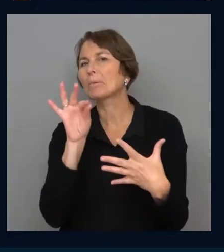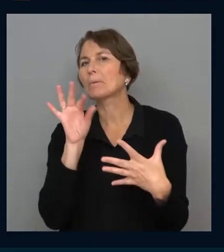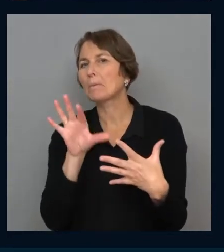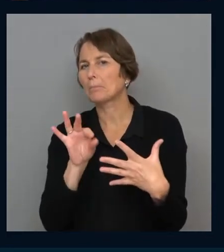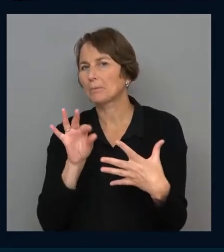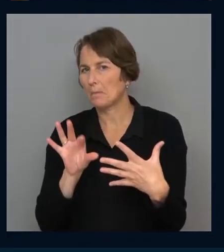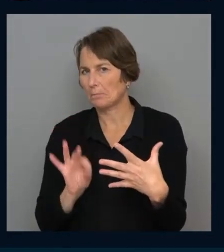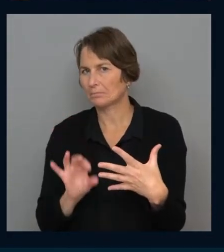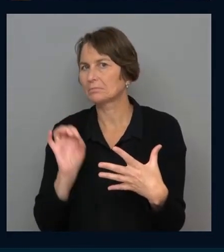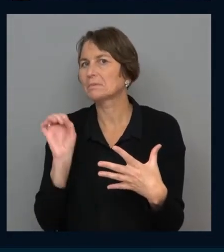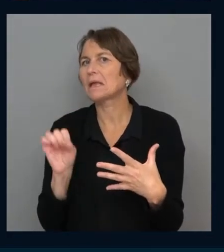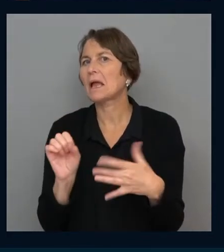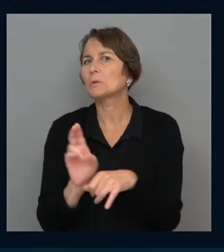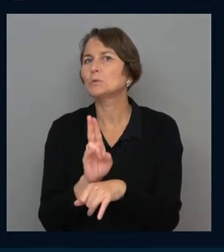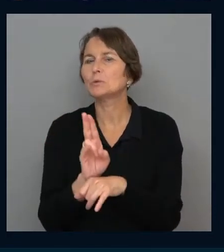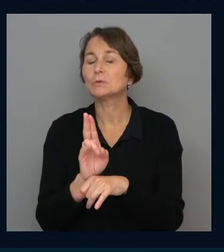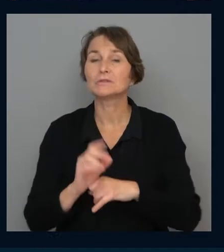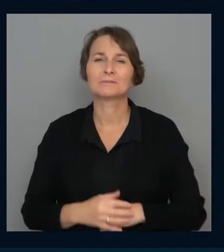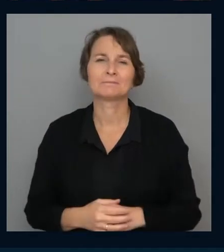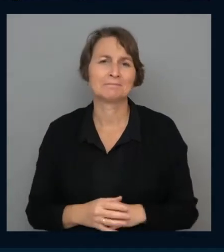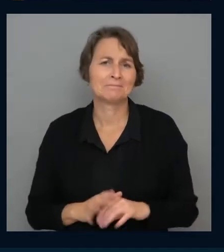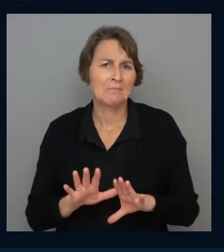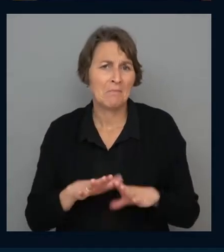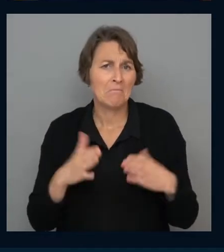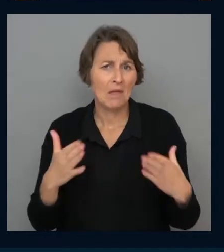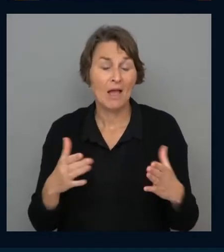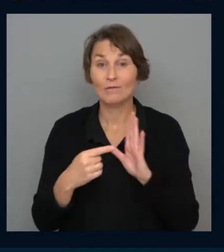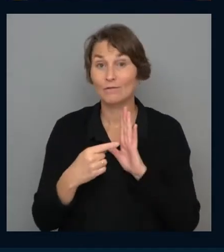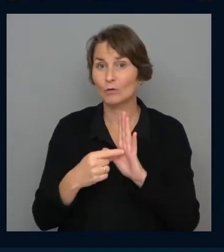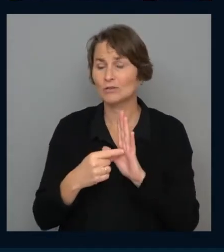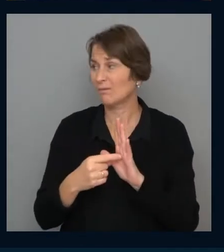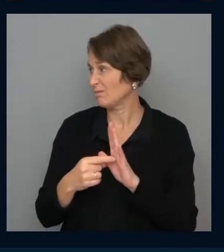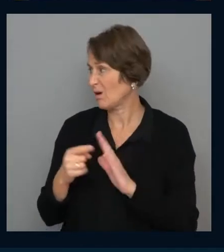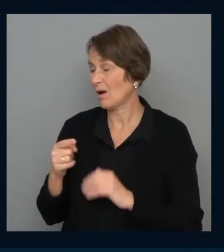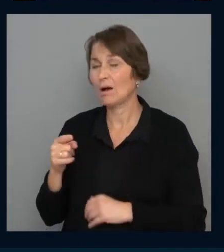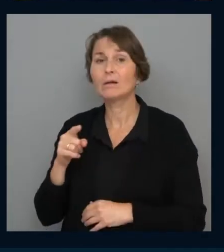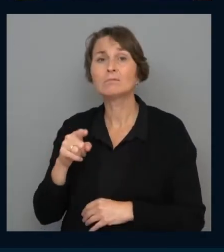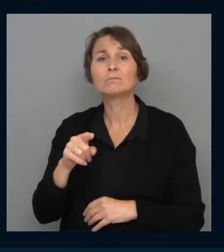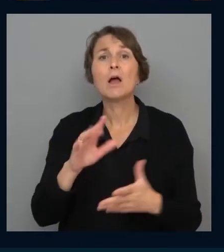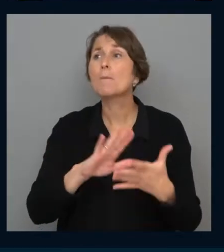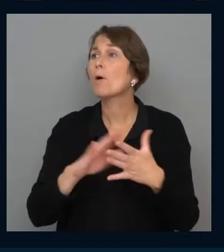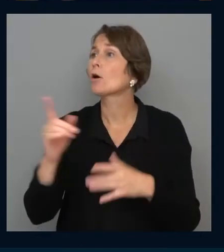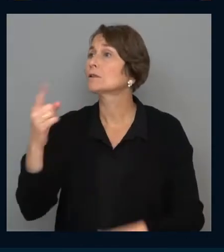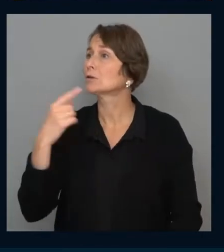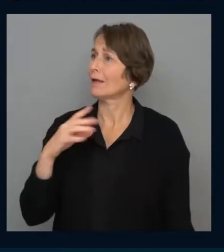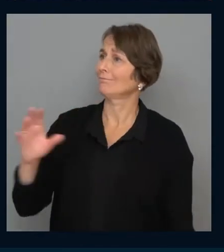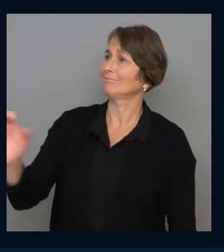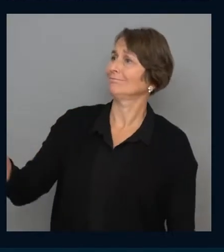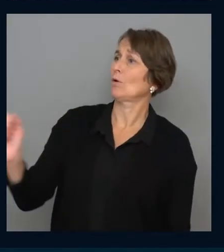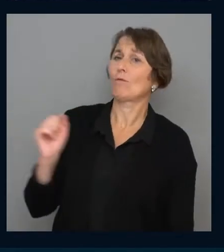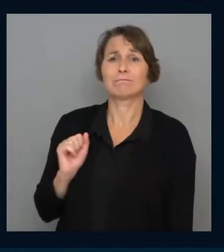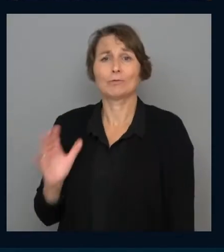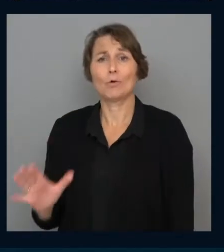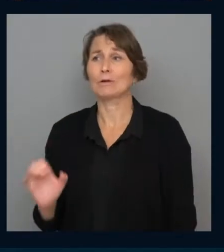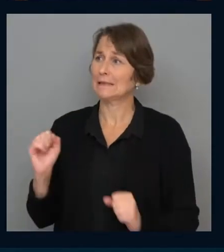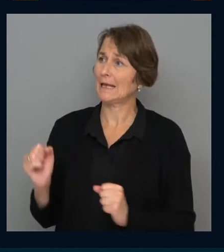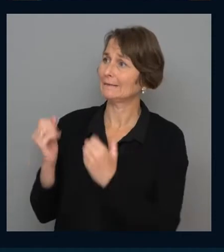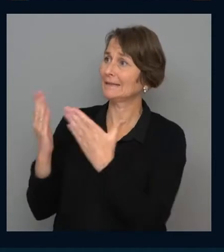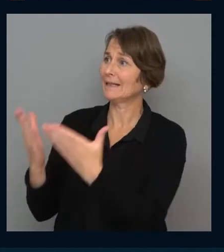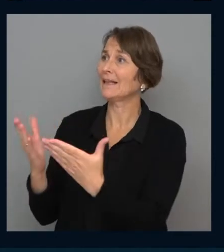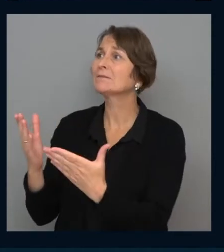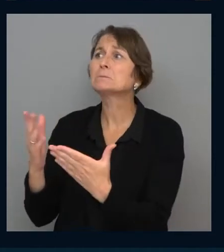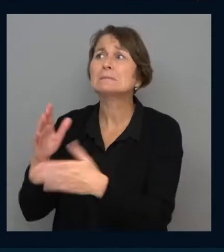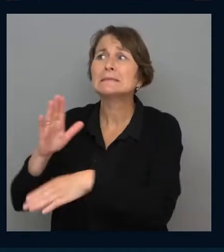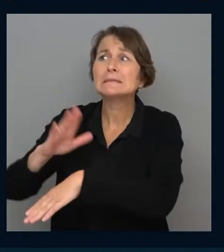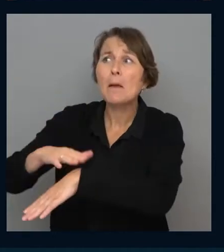think about how we can do this and, say the marketing team, of course we can deliver this for you. When do you need to buy? And of course they're going to respond with yesterday. But